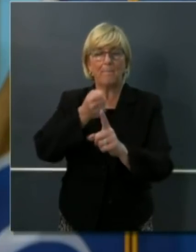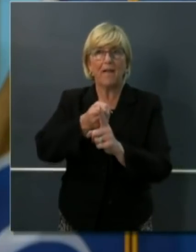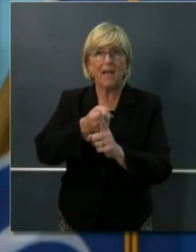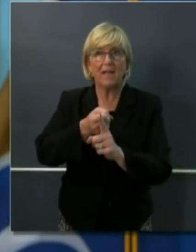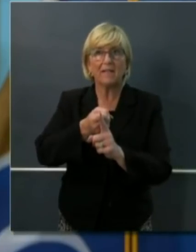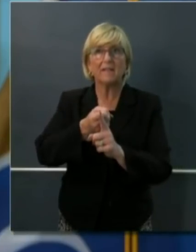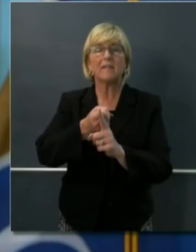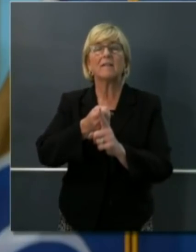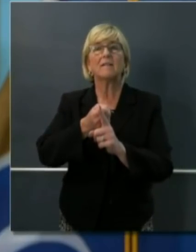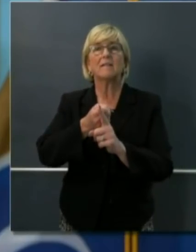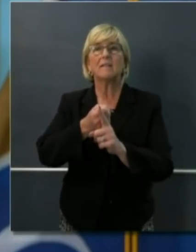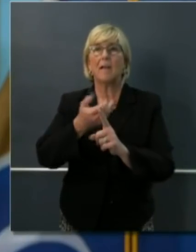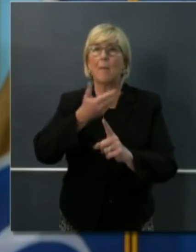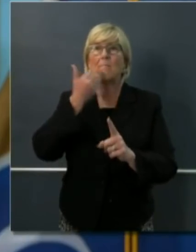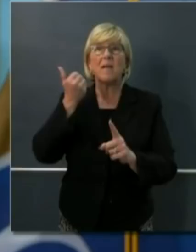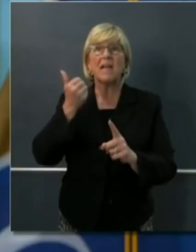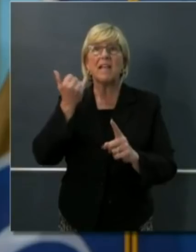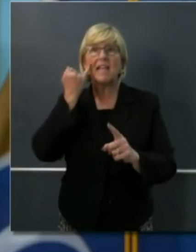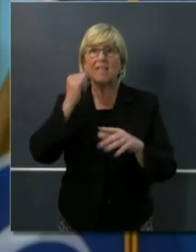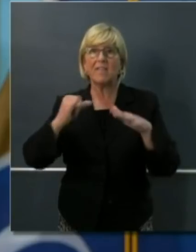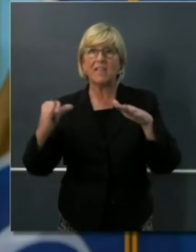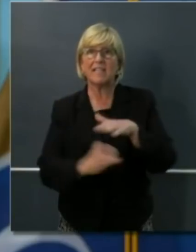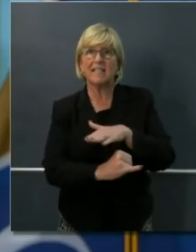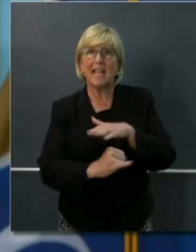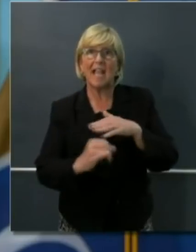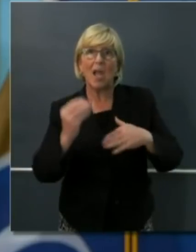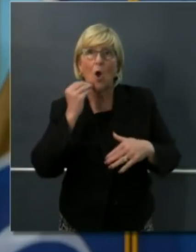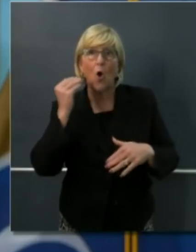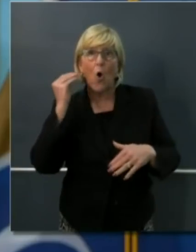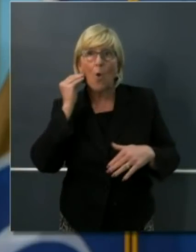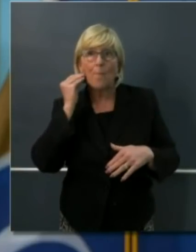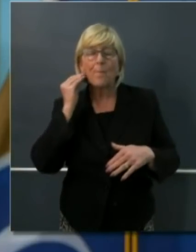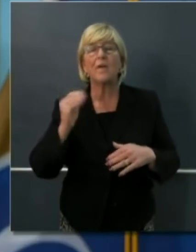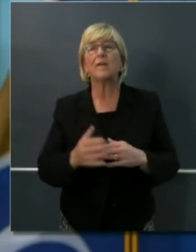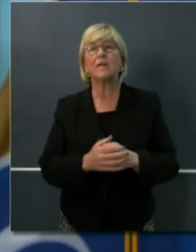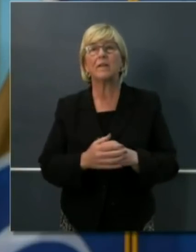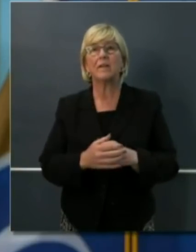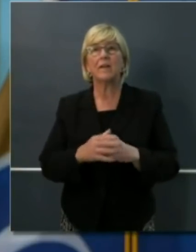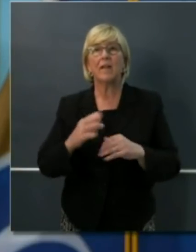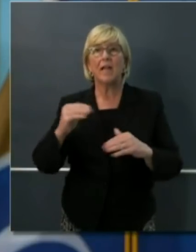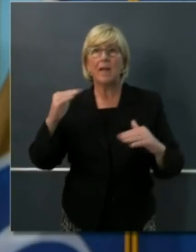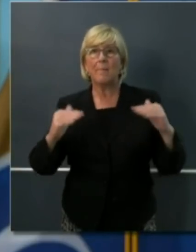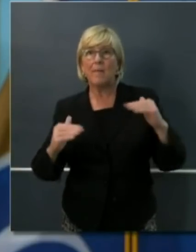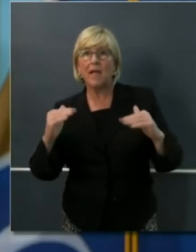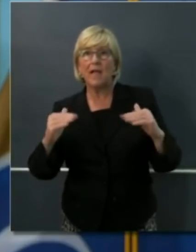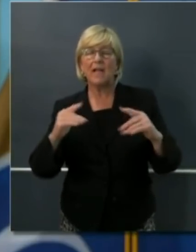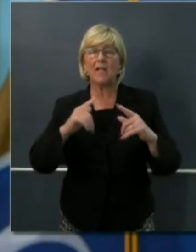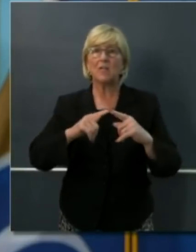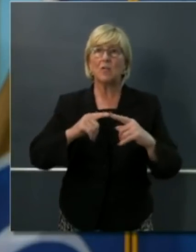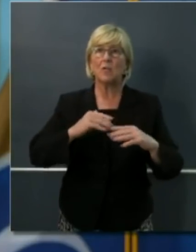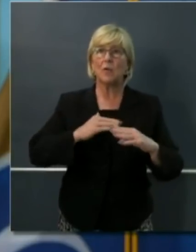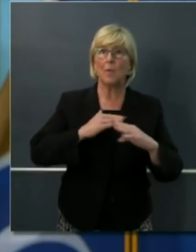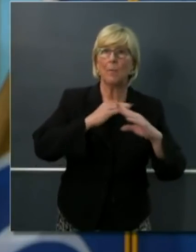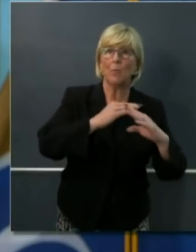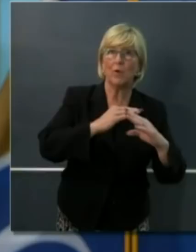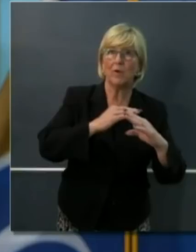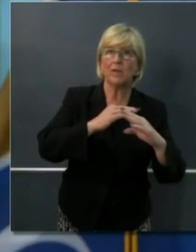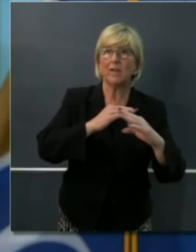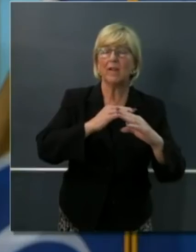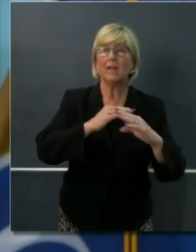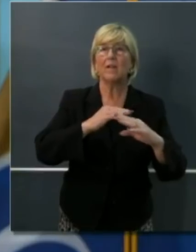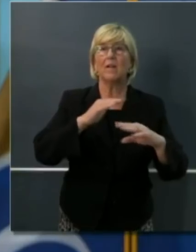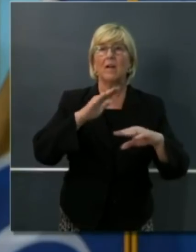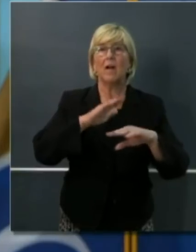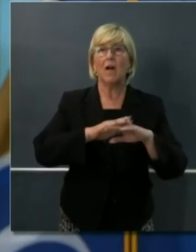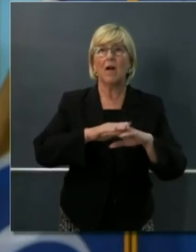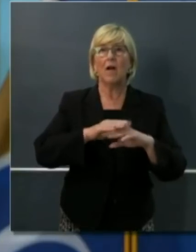stay at home, the economic impact, and making sure that we do this great balance between protecting around COVID health and focusing on